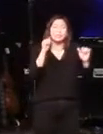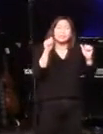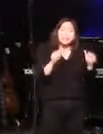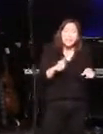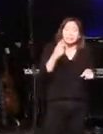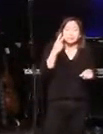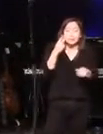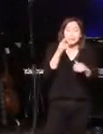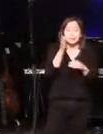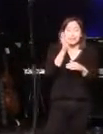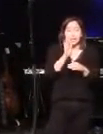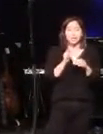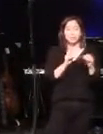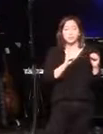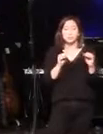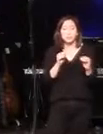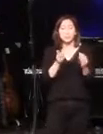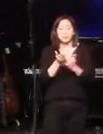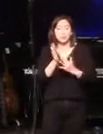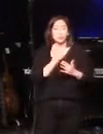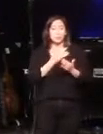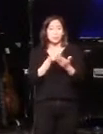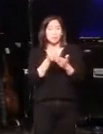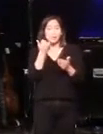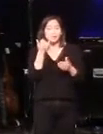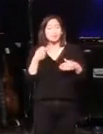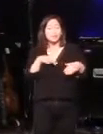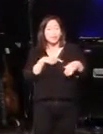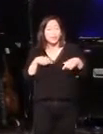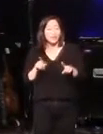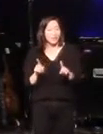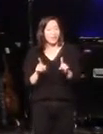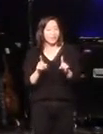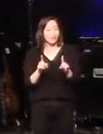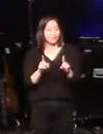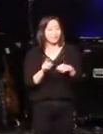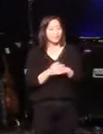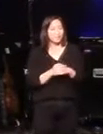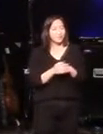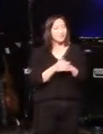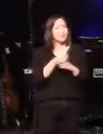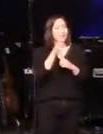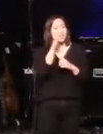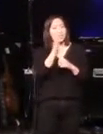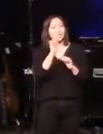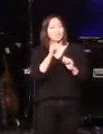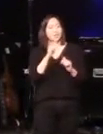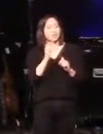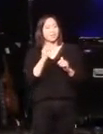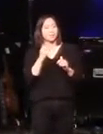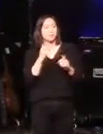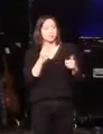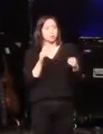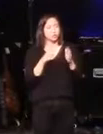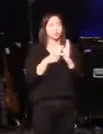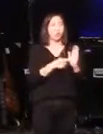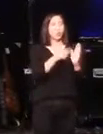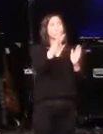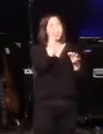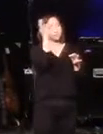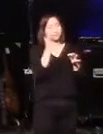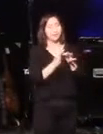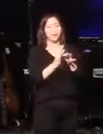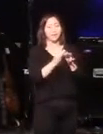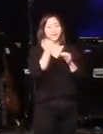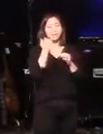him. It is the area where you can see God be faithful, but we don't step into it.